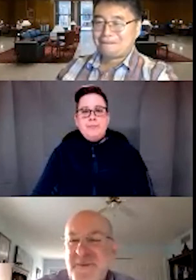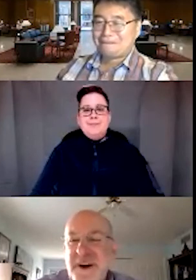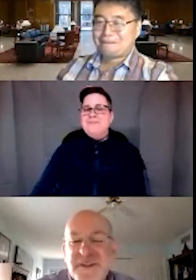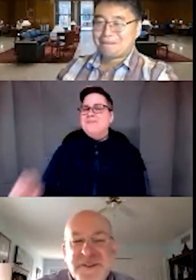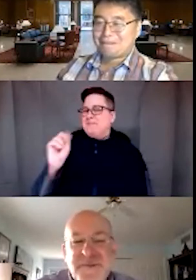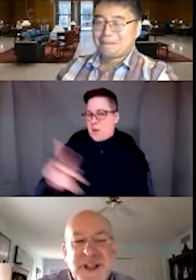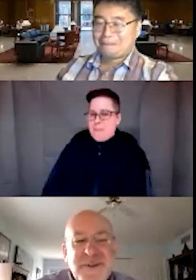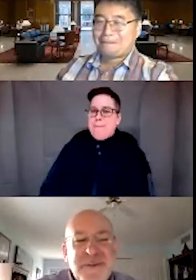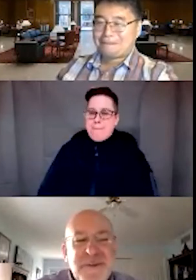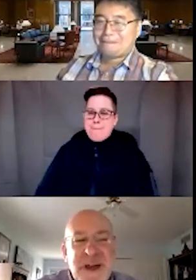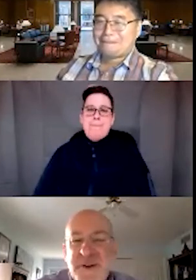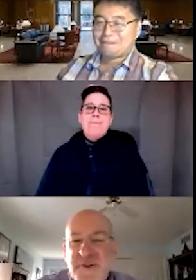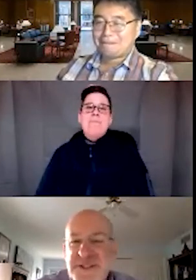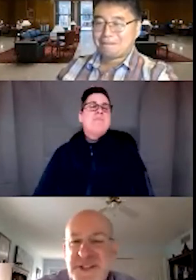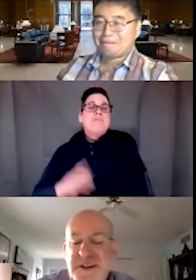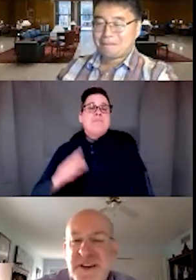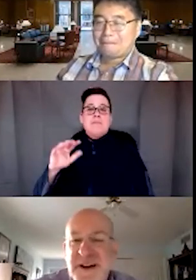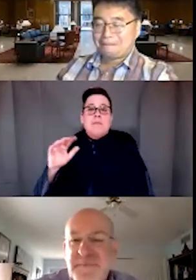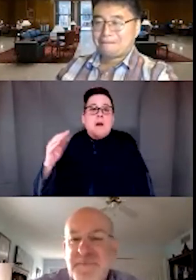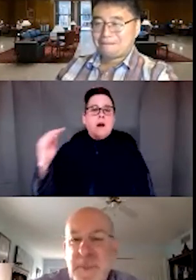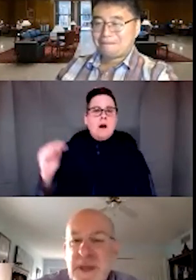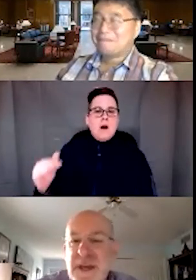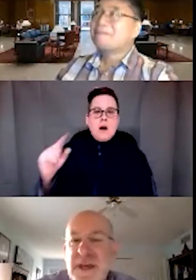Okay, well, following up from that question,